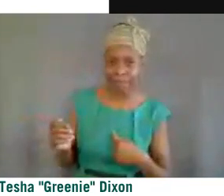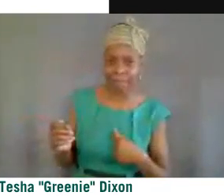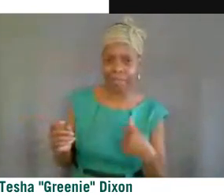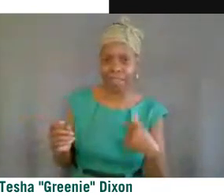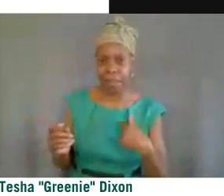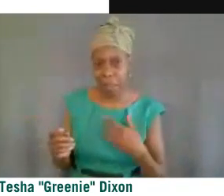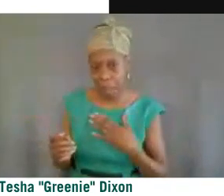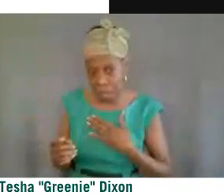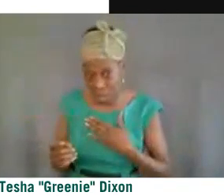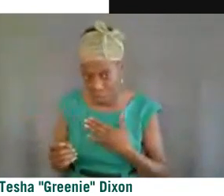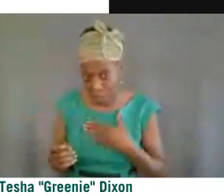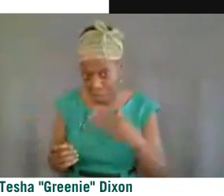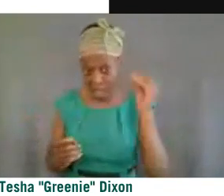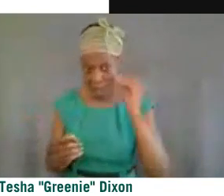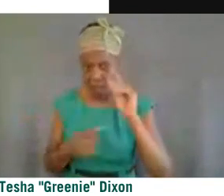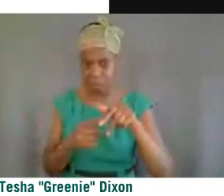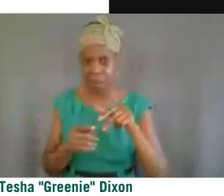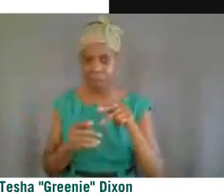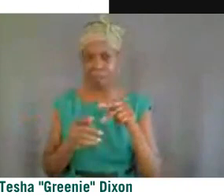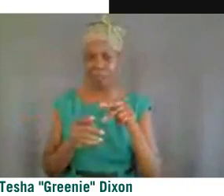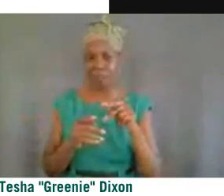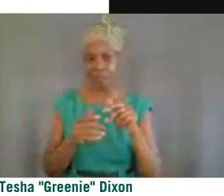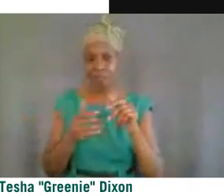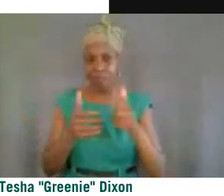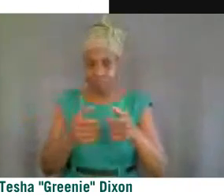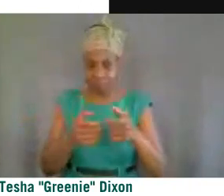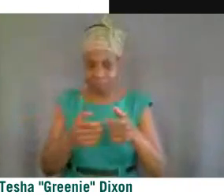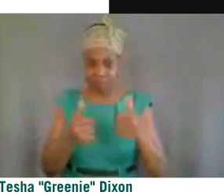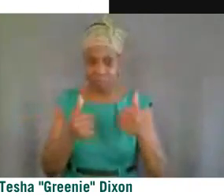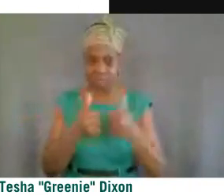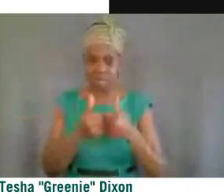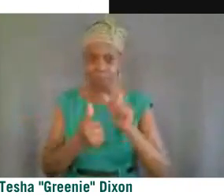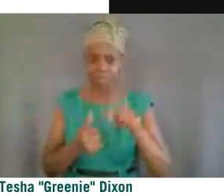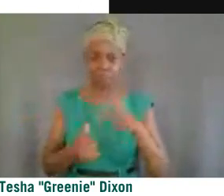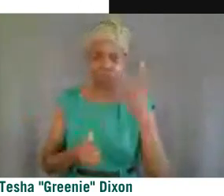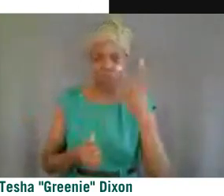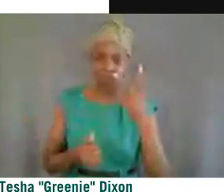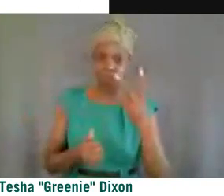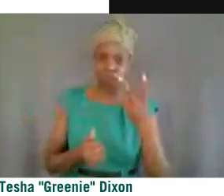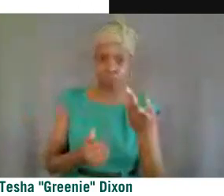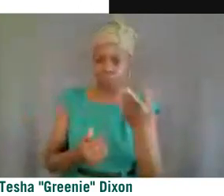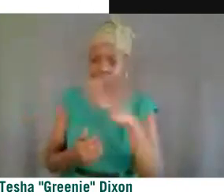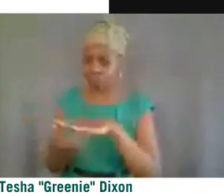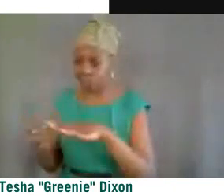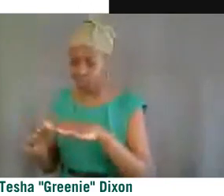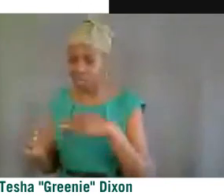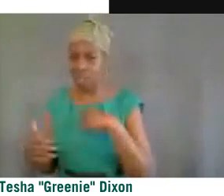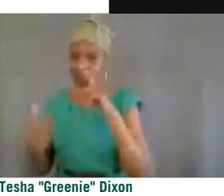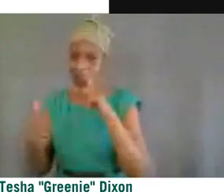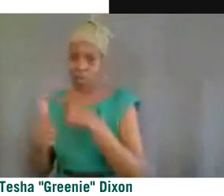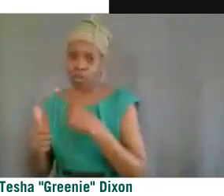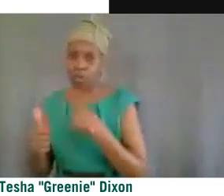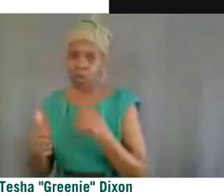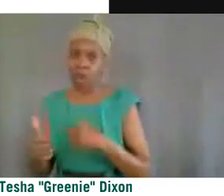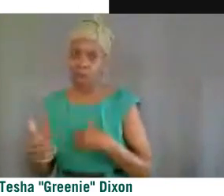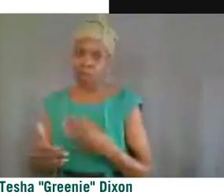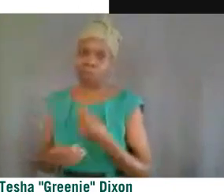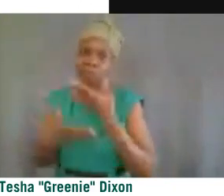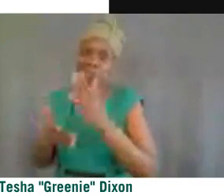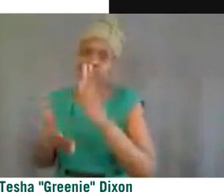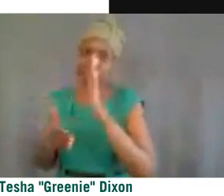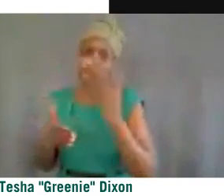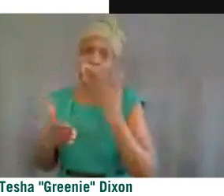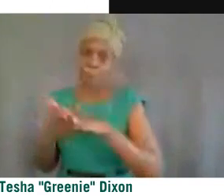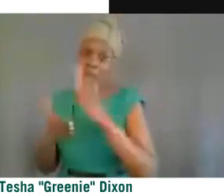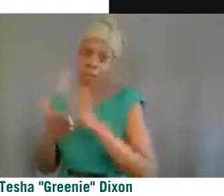my opinion on video games, it needs to be twofold. So there's the first part. I'm going to say the bad part first and the good part second. So